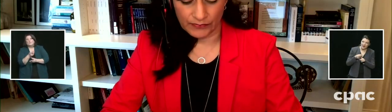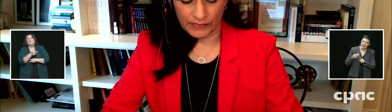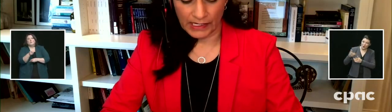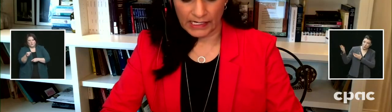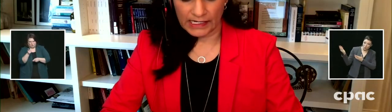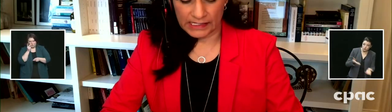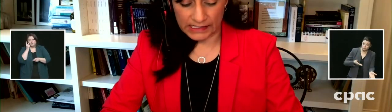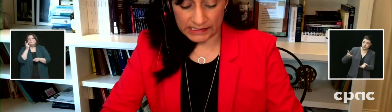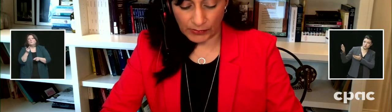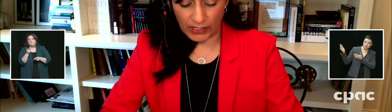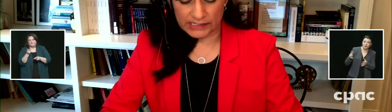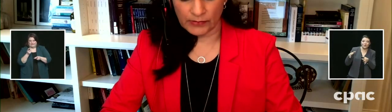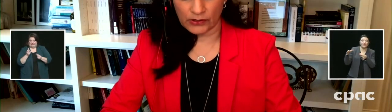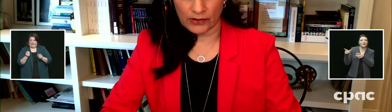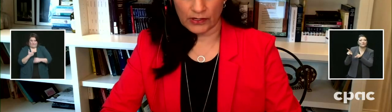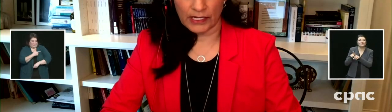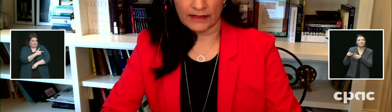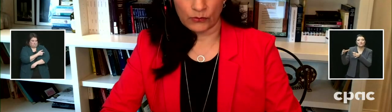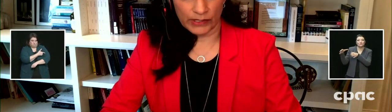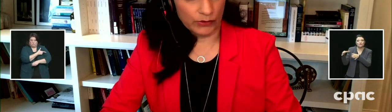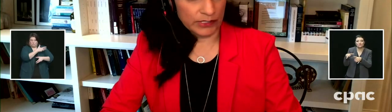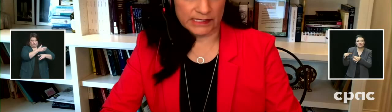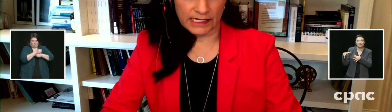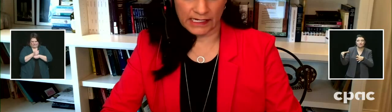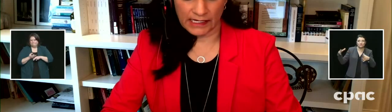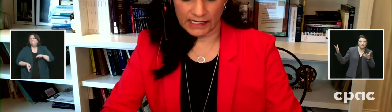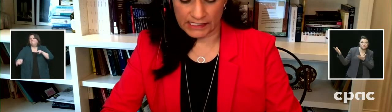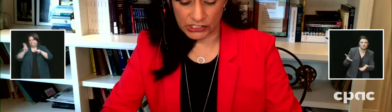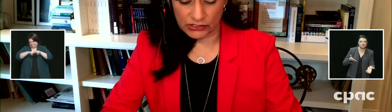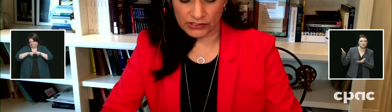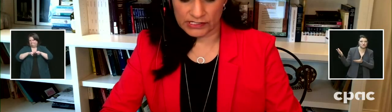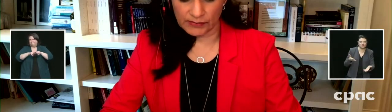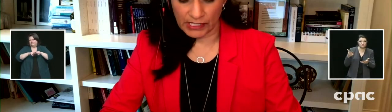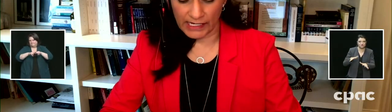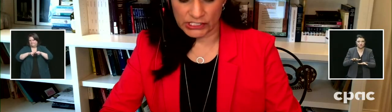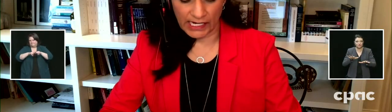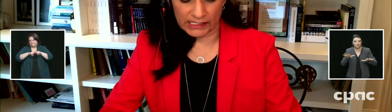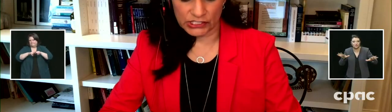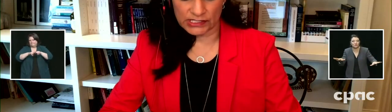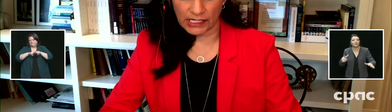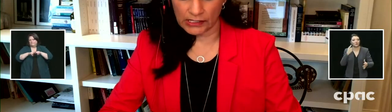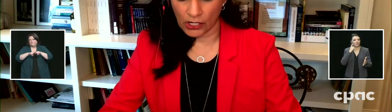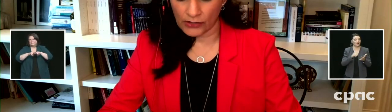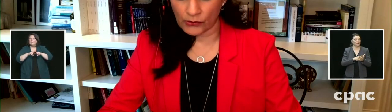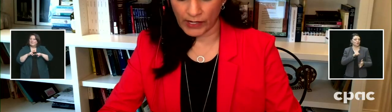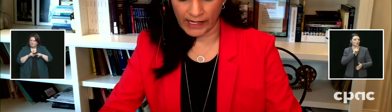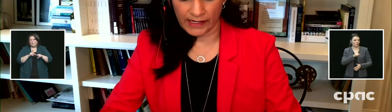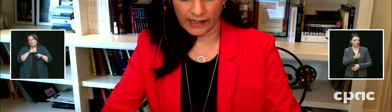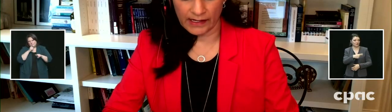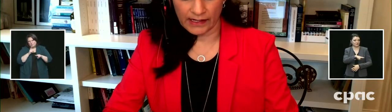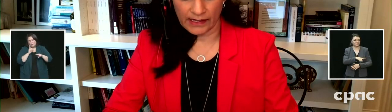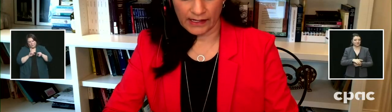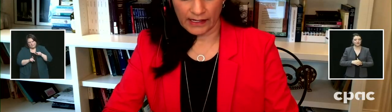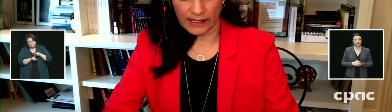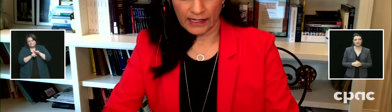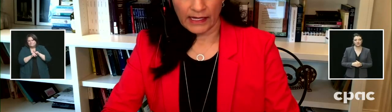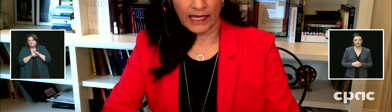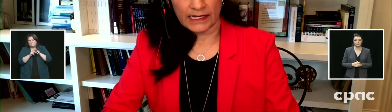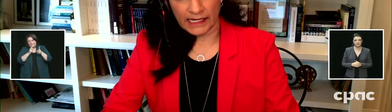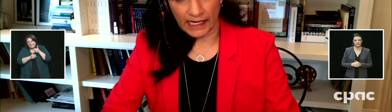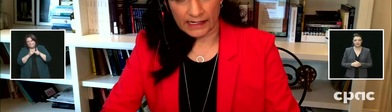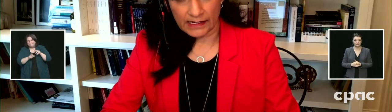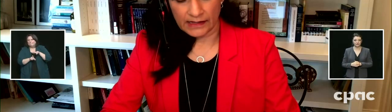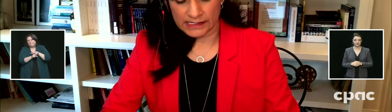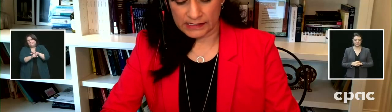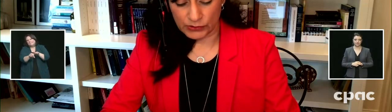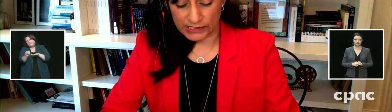livrés. It is possible that we will see additional supply challenges along the way.